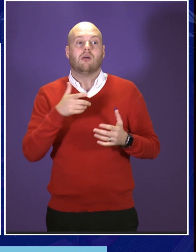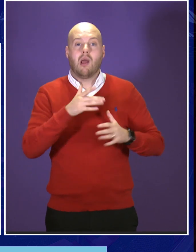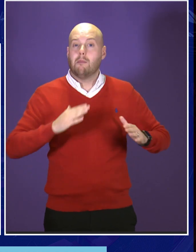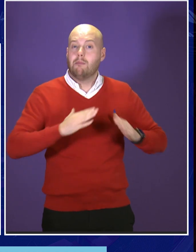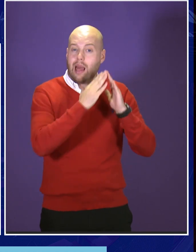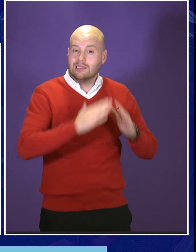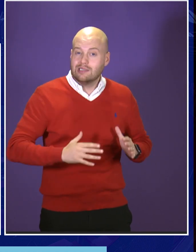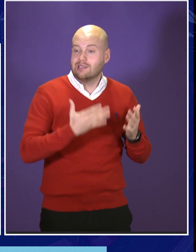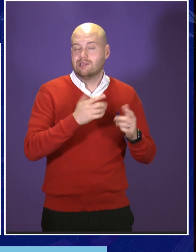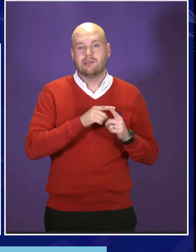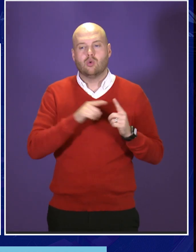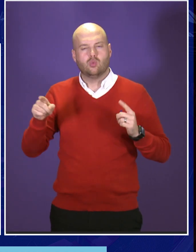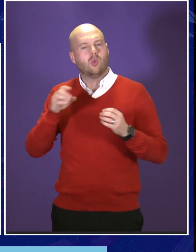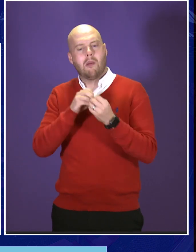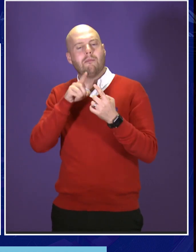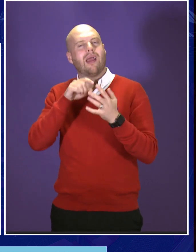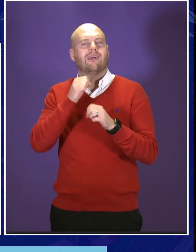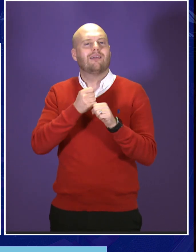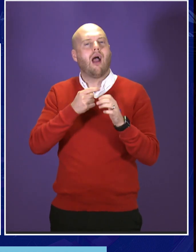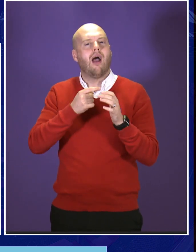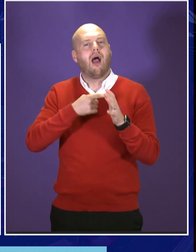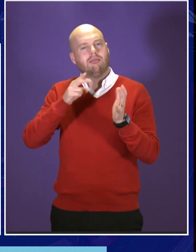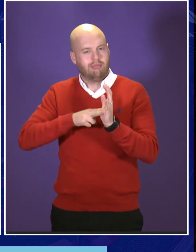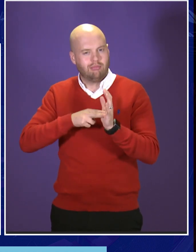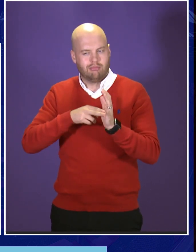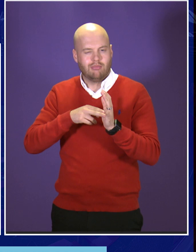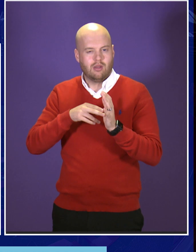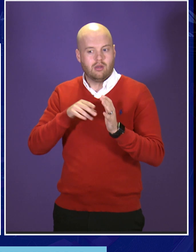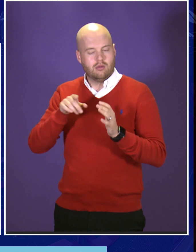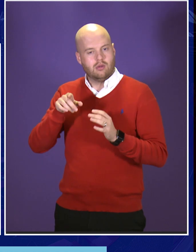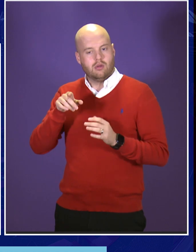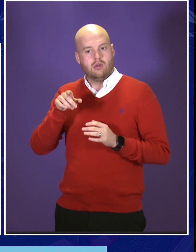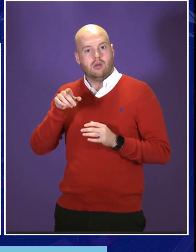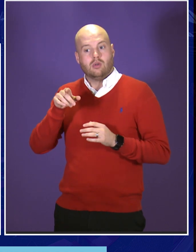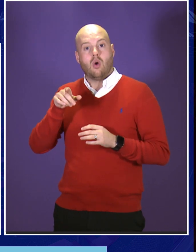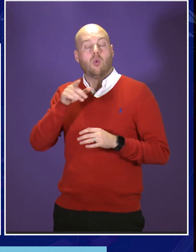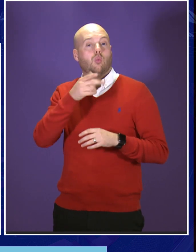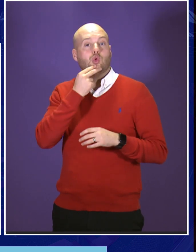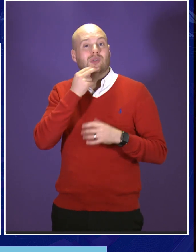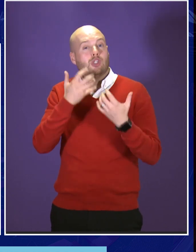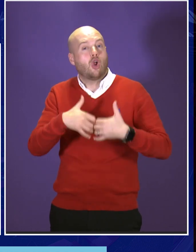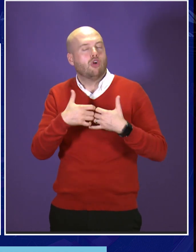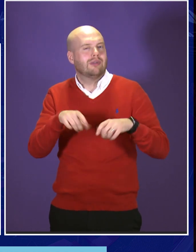which I'll talk a bit after you see this. And we use technologies such as laser scanning,